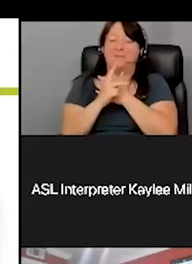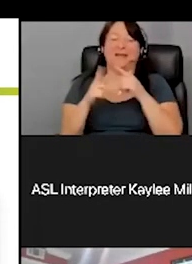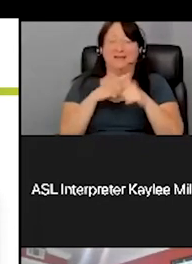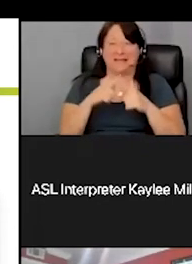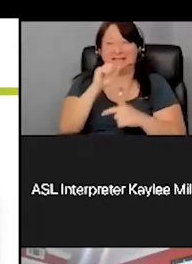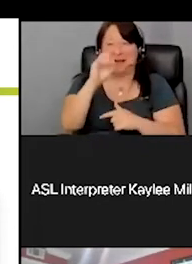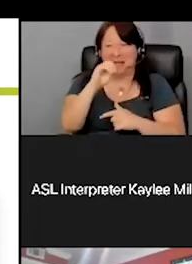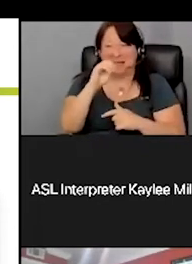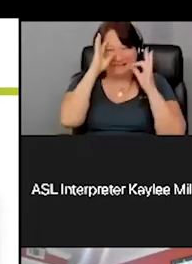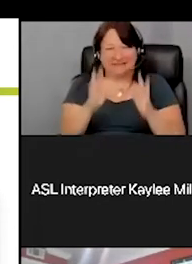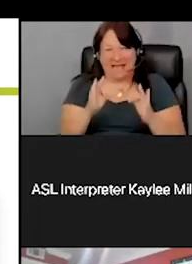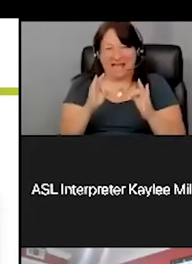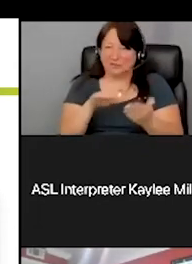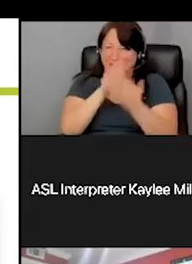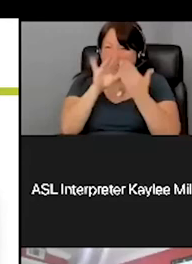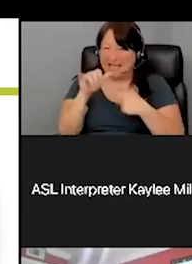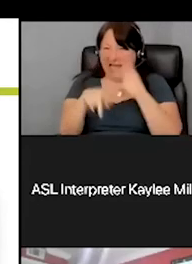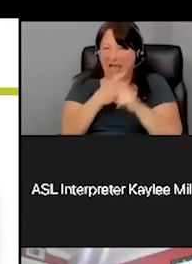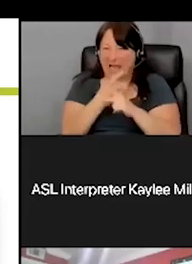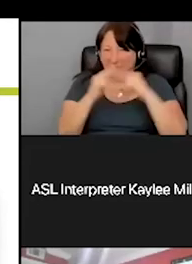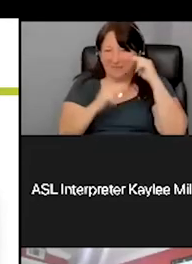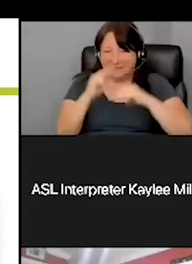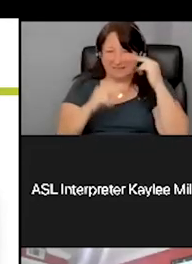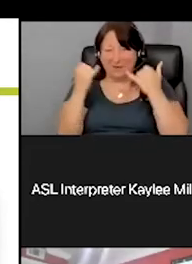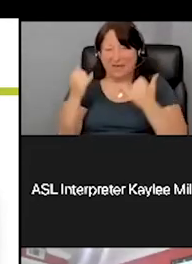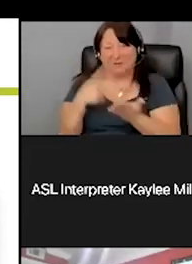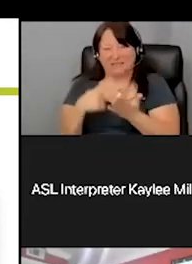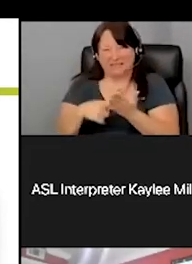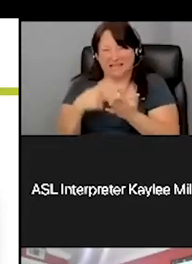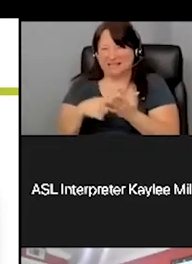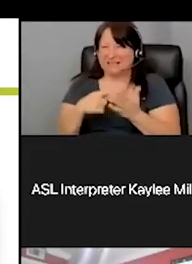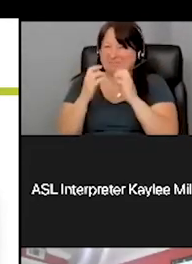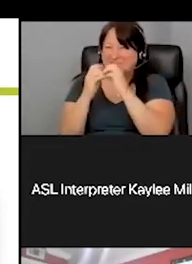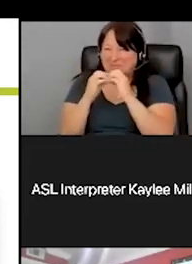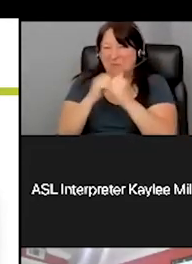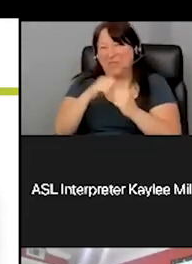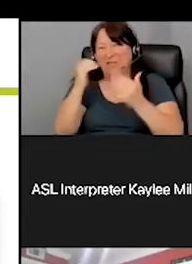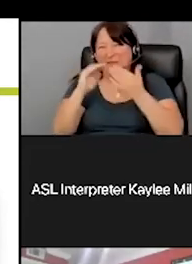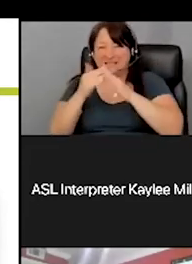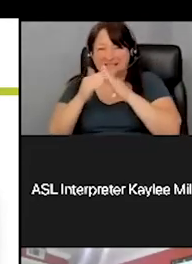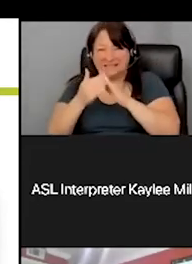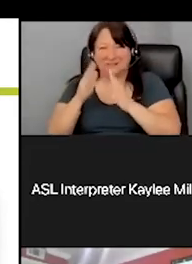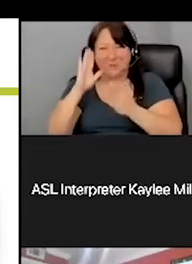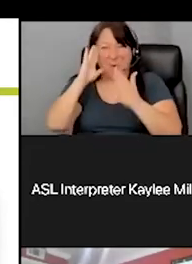that type of building. And now we're in conversations with other cities as well to hopefully address that.